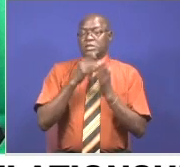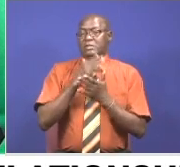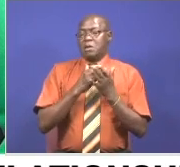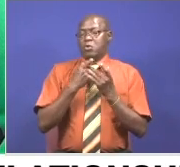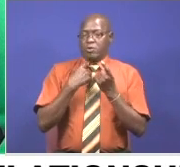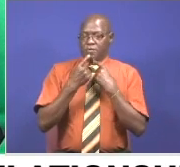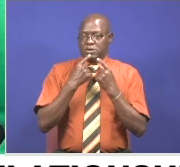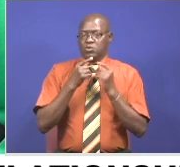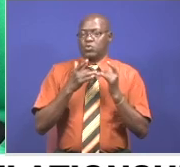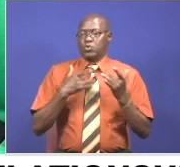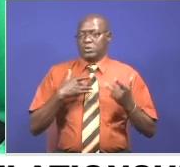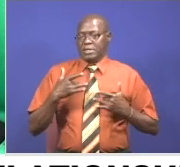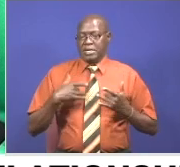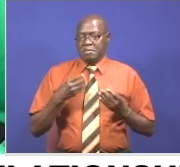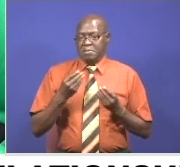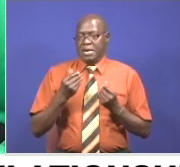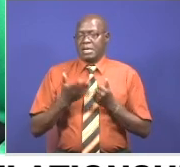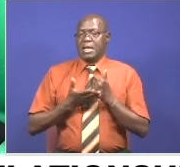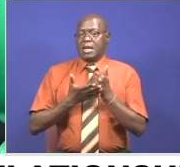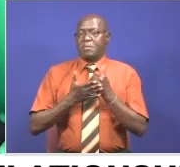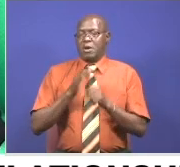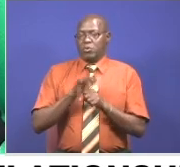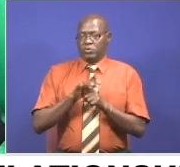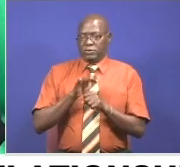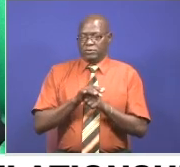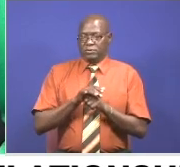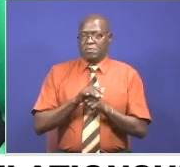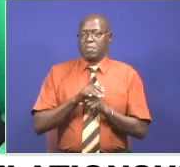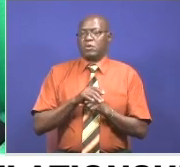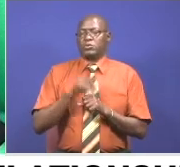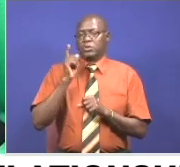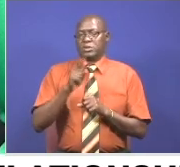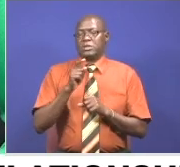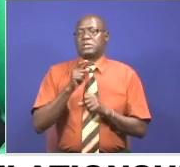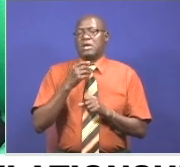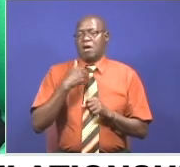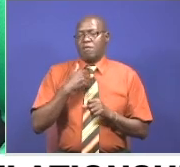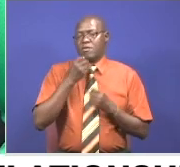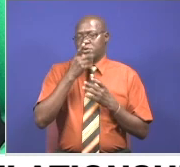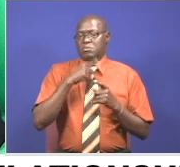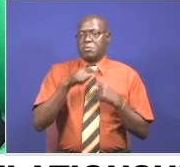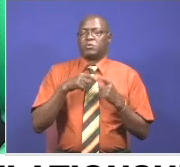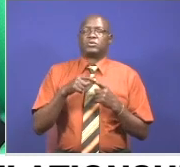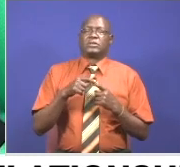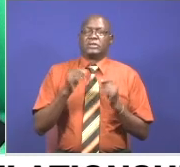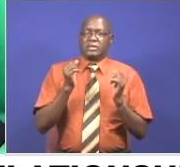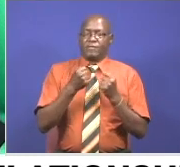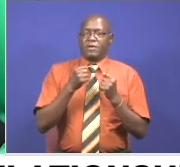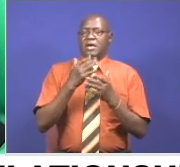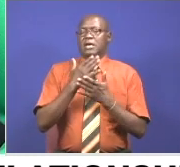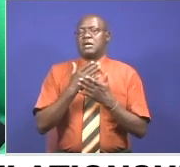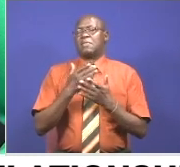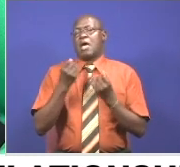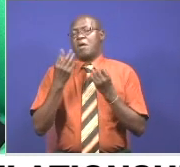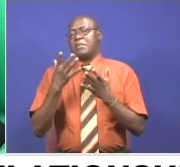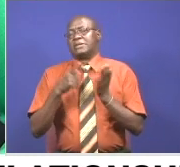are very helpful, you need to have conversation concerning their savings, how someone has been spending, you know, how much debt